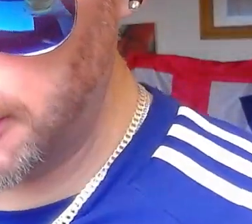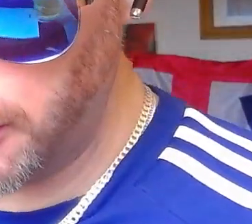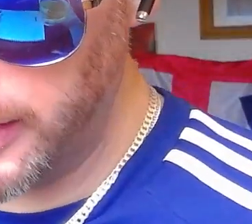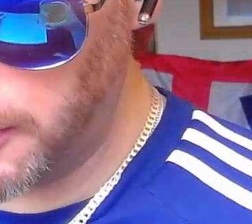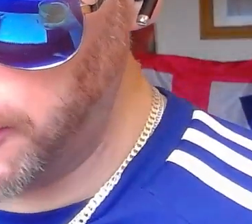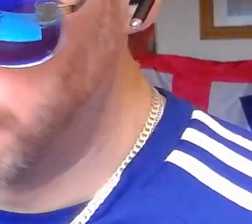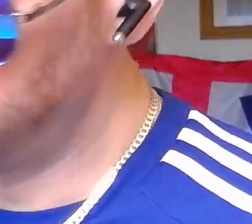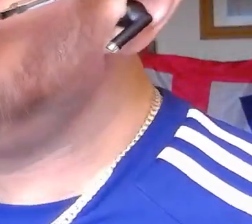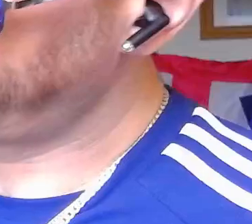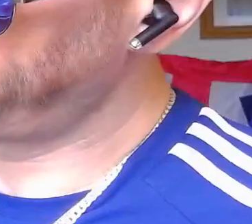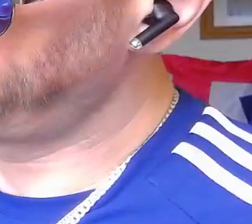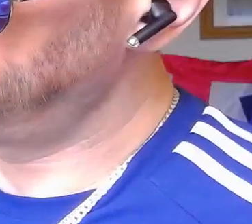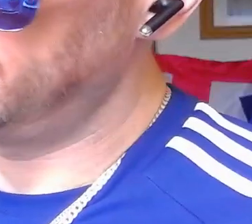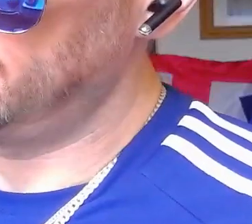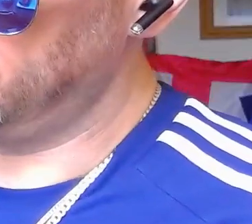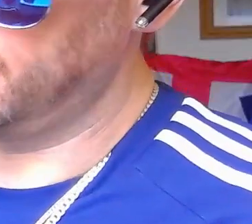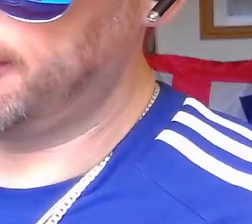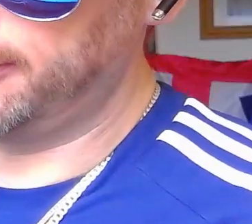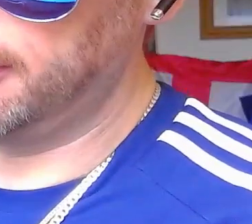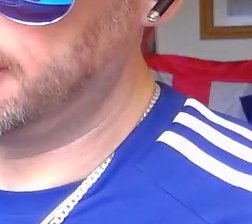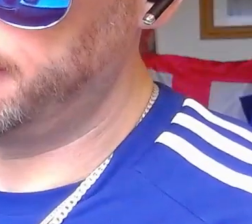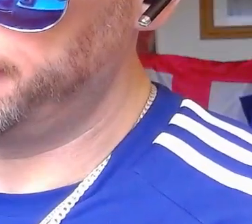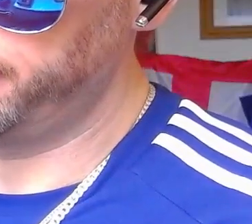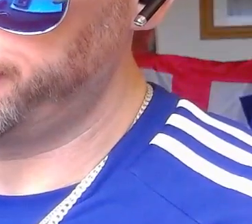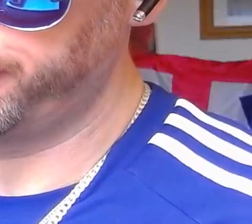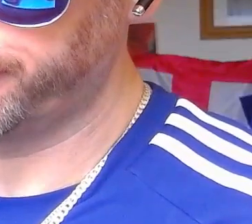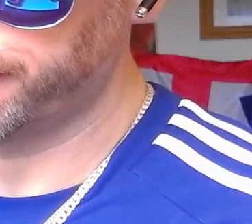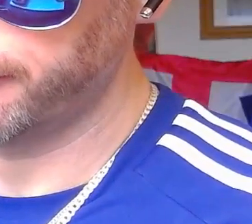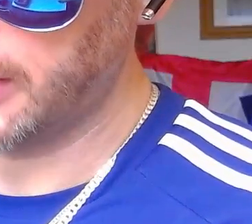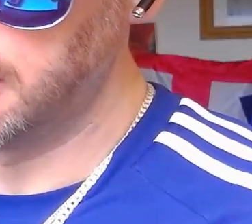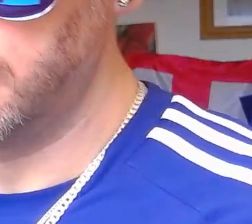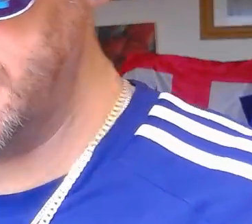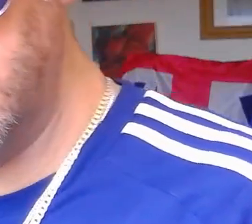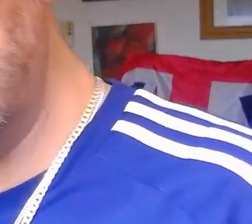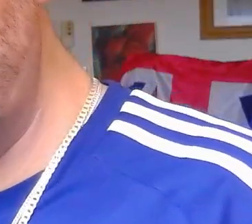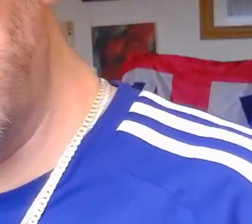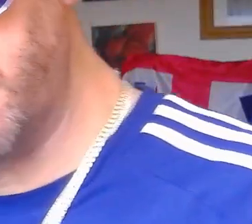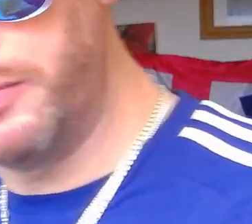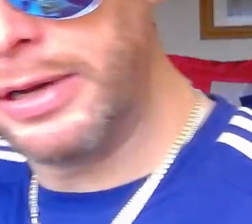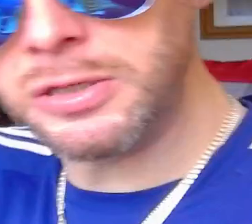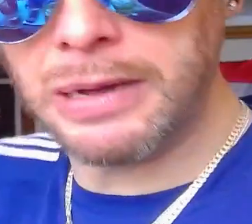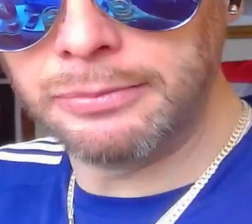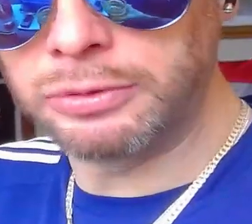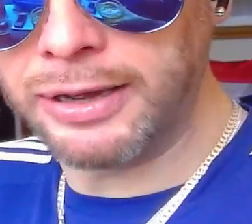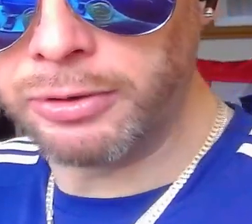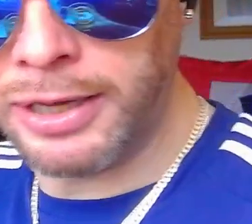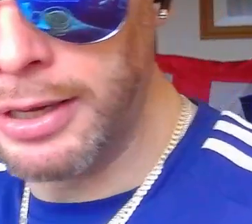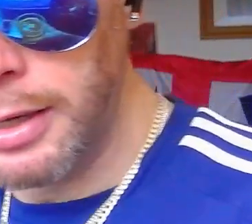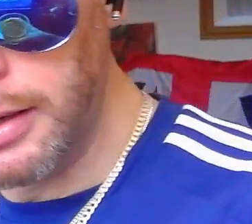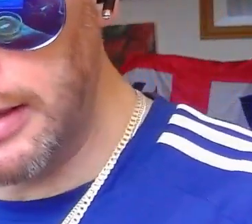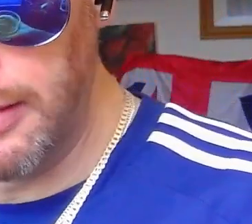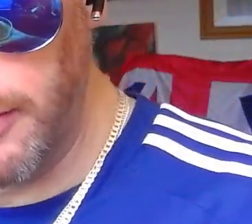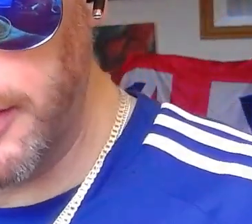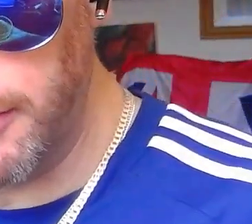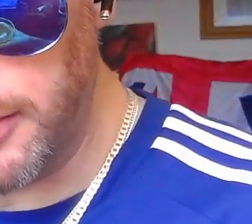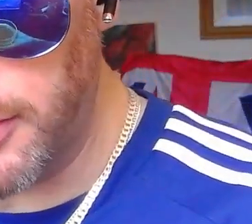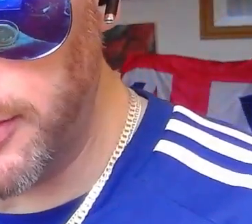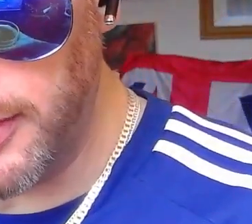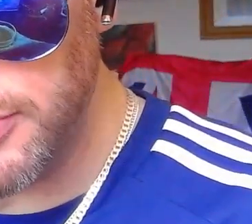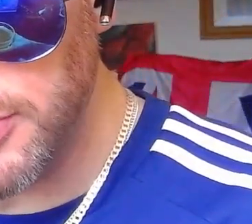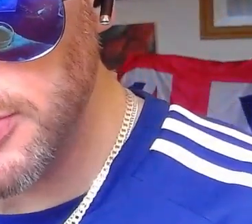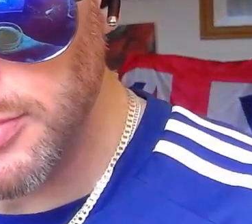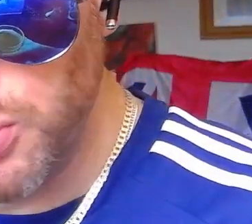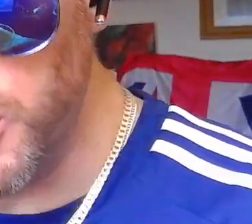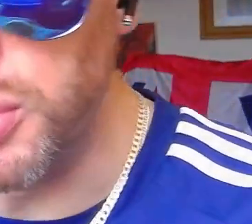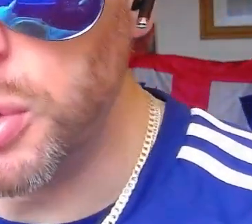But men are all equal. But we're not. Men are all equal, but this man will tell you what the word of